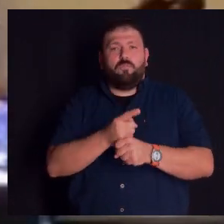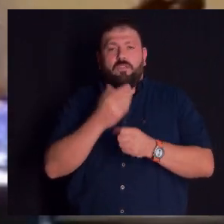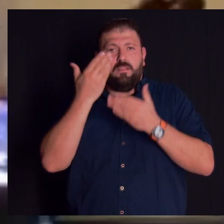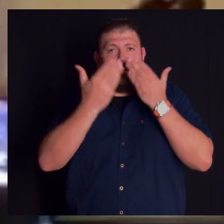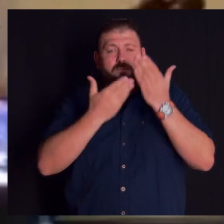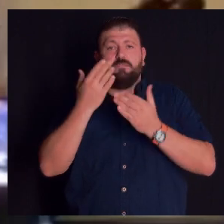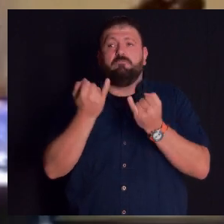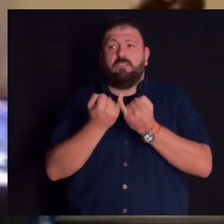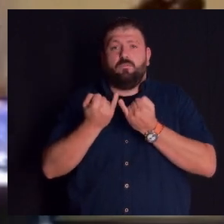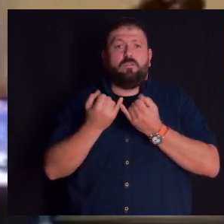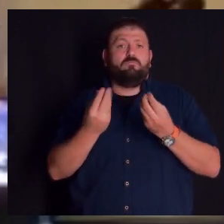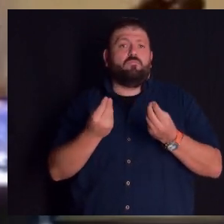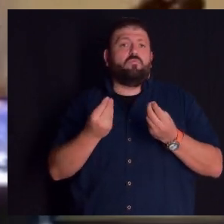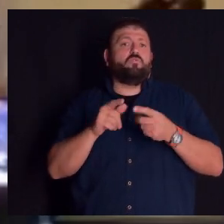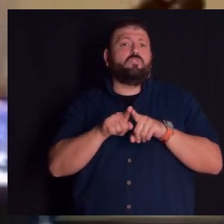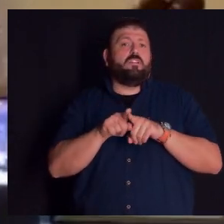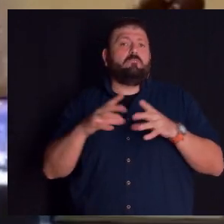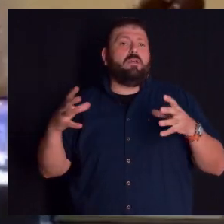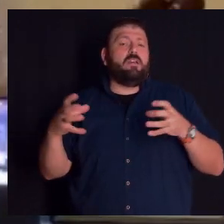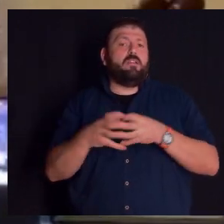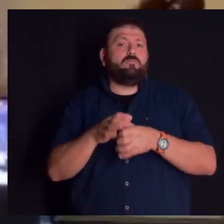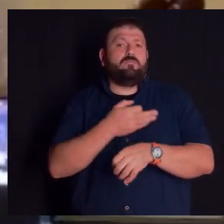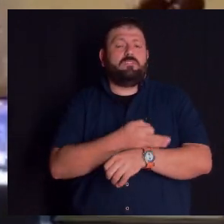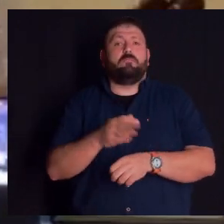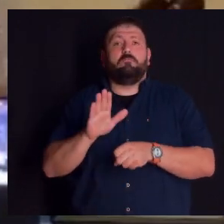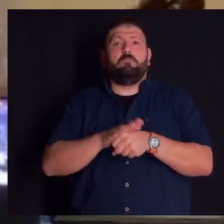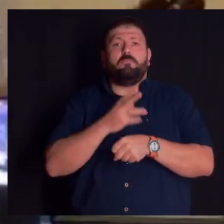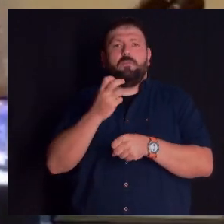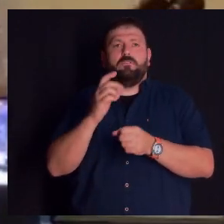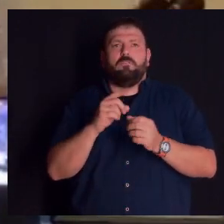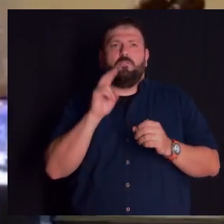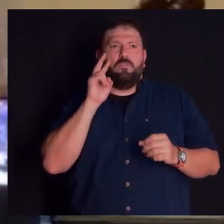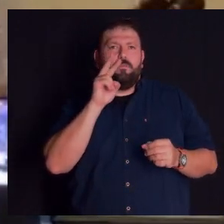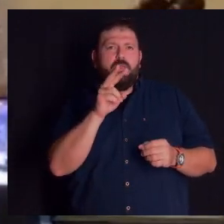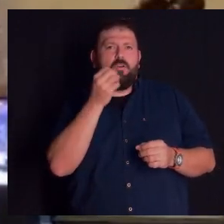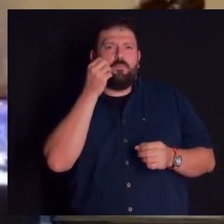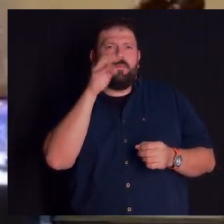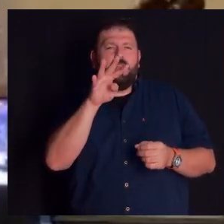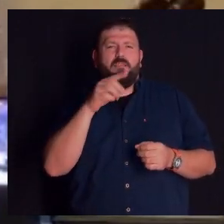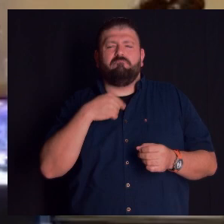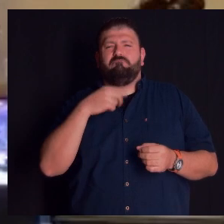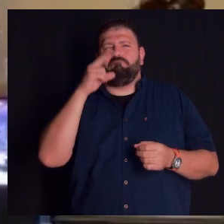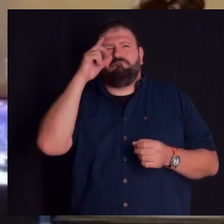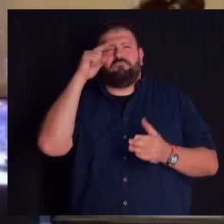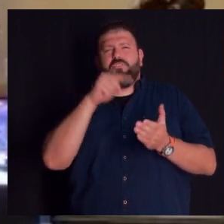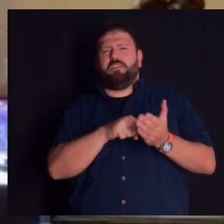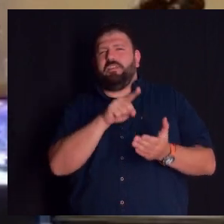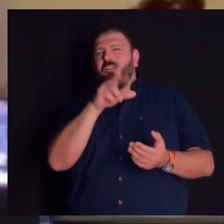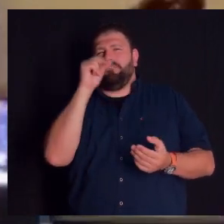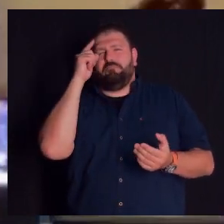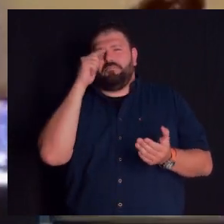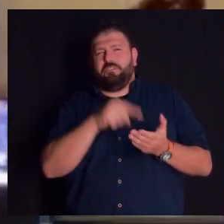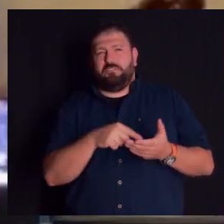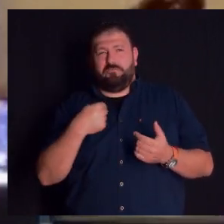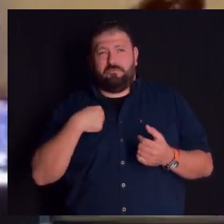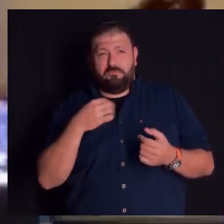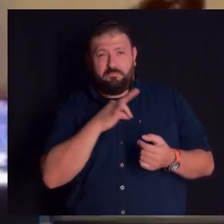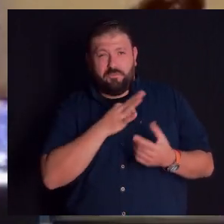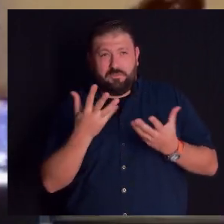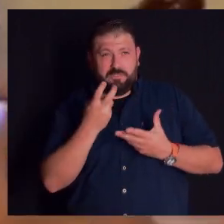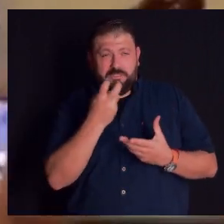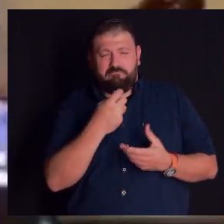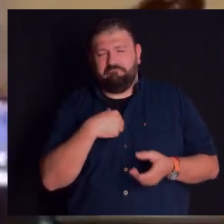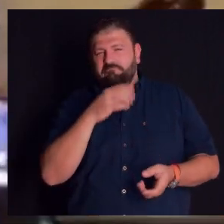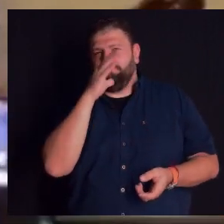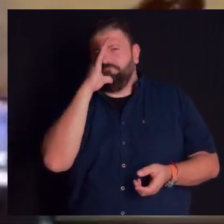varios because hermanos. we De were verdad que tengo la several oportunidad de kids, Omnilife. and De I have this principio no creía opportunity porque no of creía family en mí life. I mismo que didn't yo era capaz de live in poder it. I hacer didn't believe cosas in